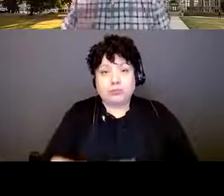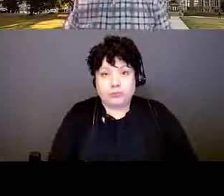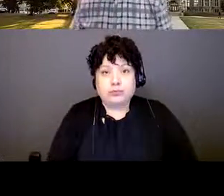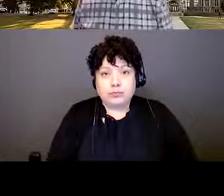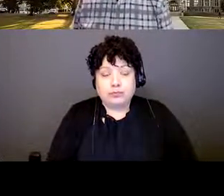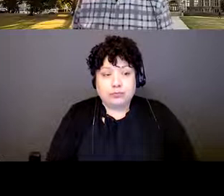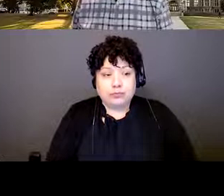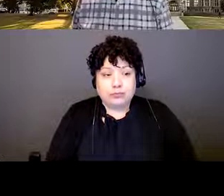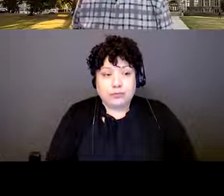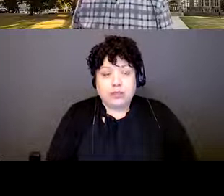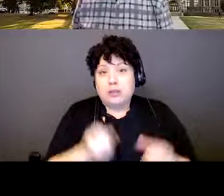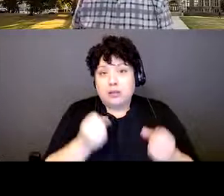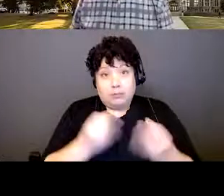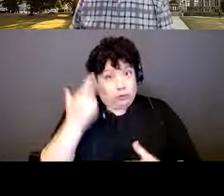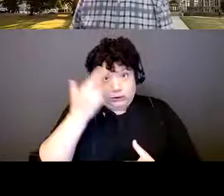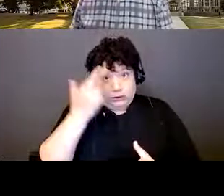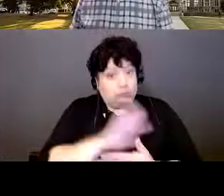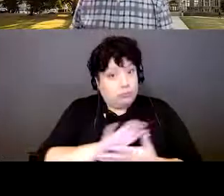Next slide, please.